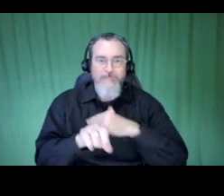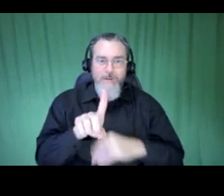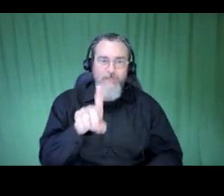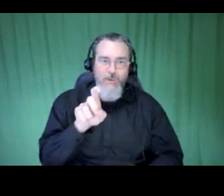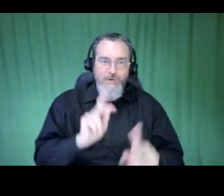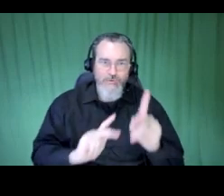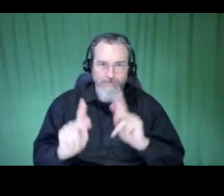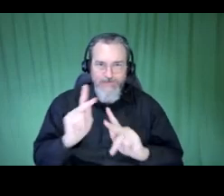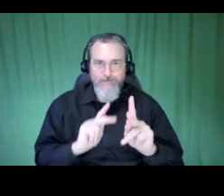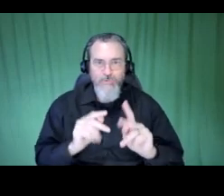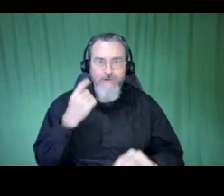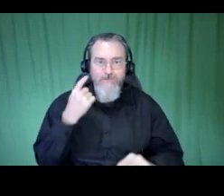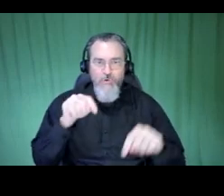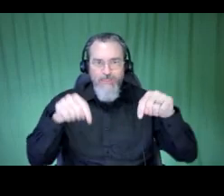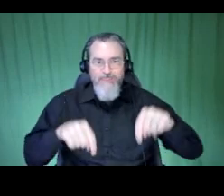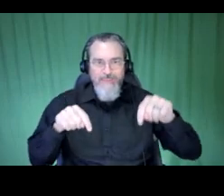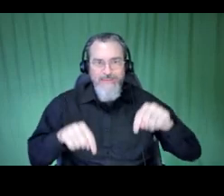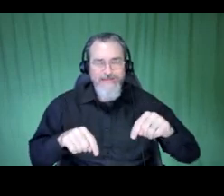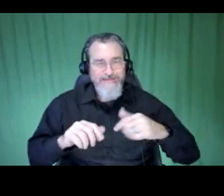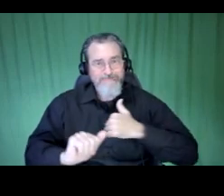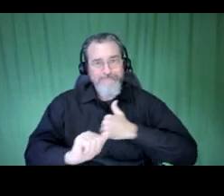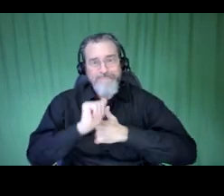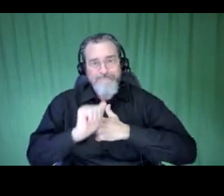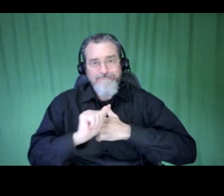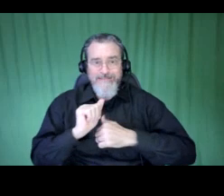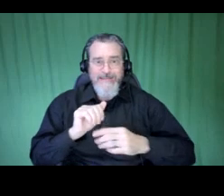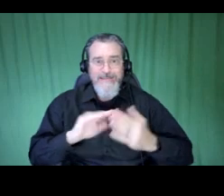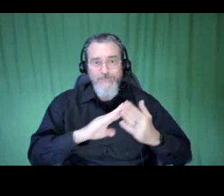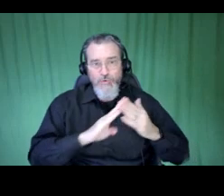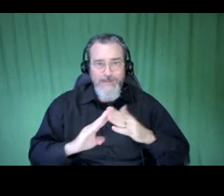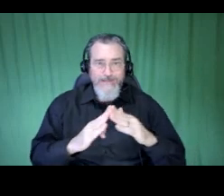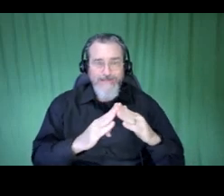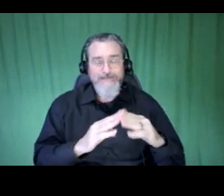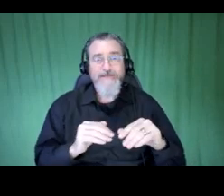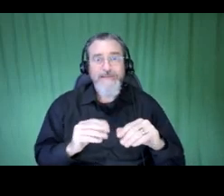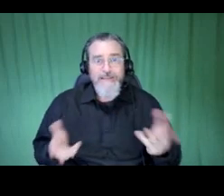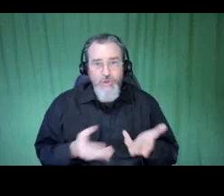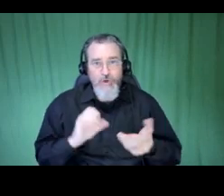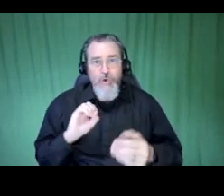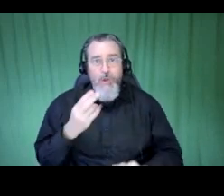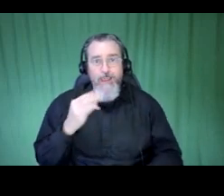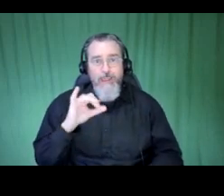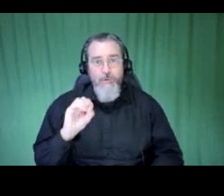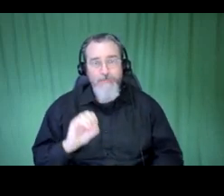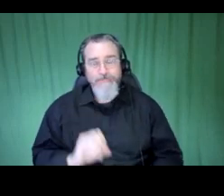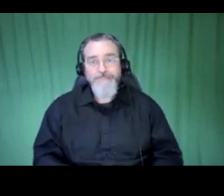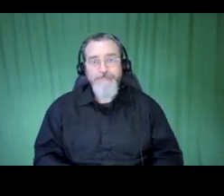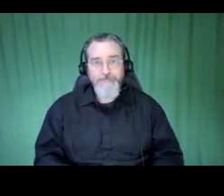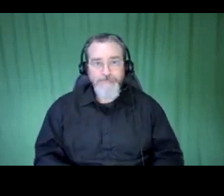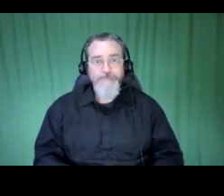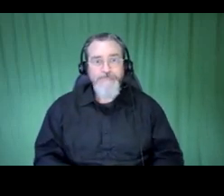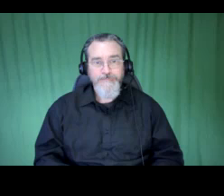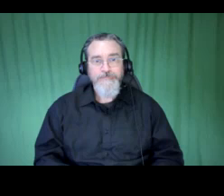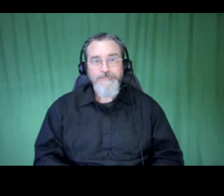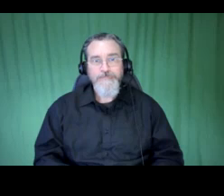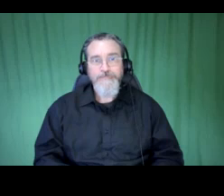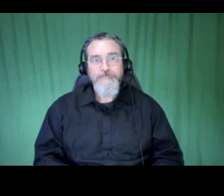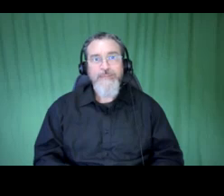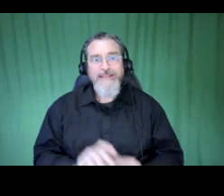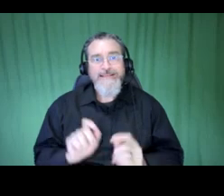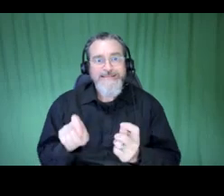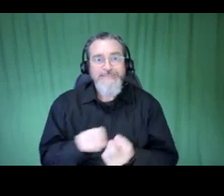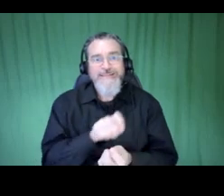very vulnerable communities of the coastline of Ohio here, and specifically fulfill the